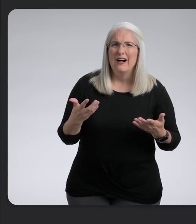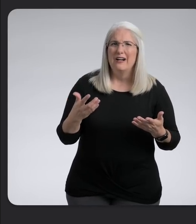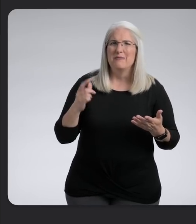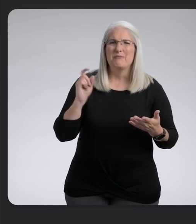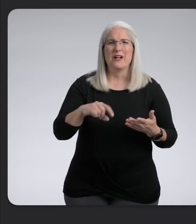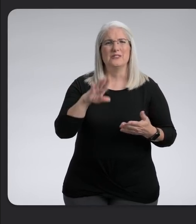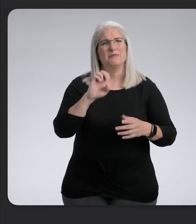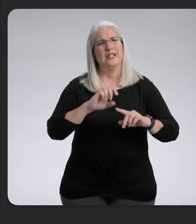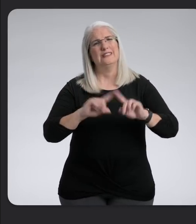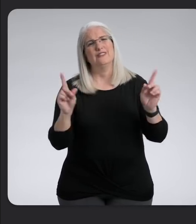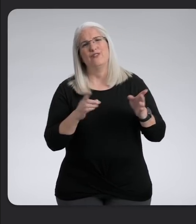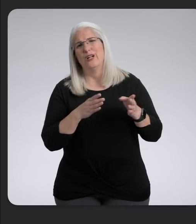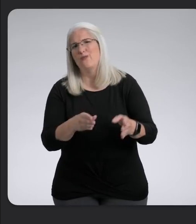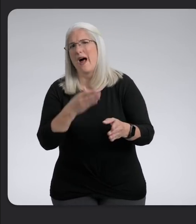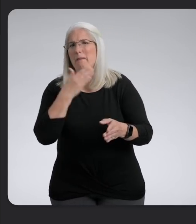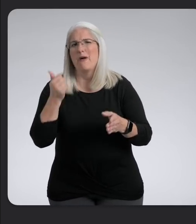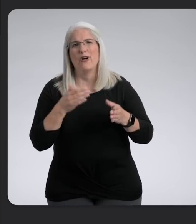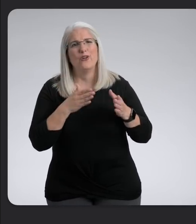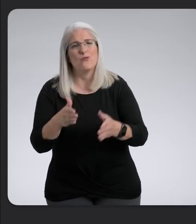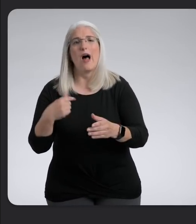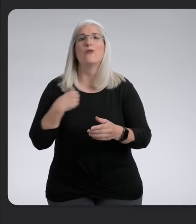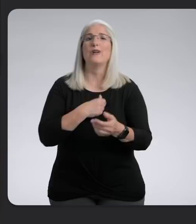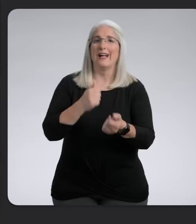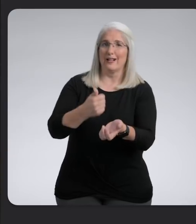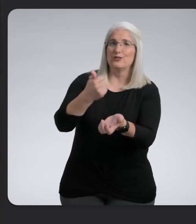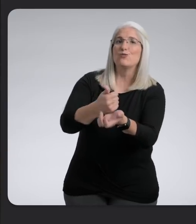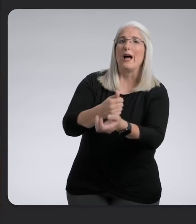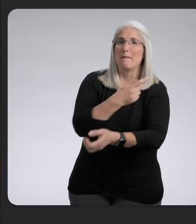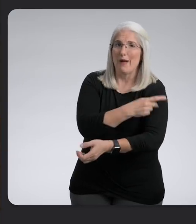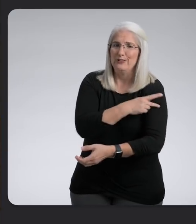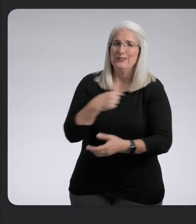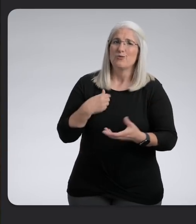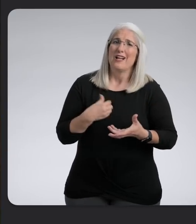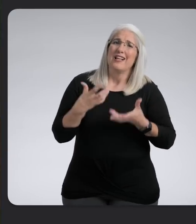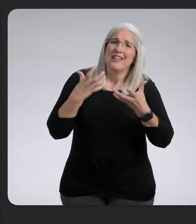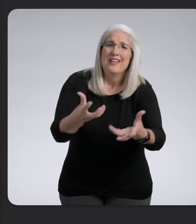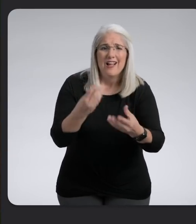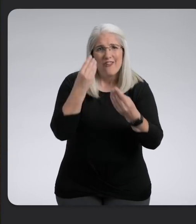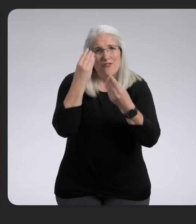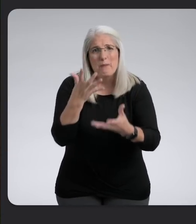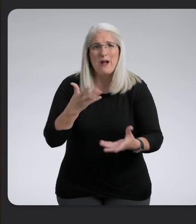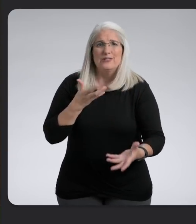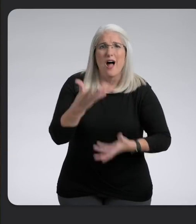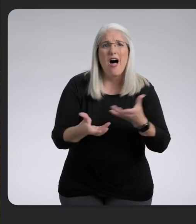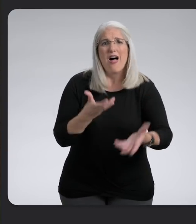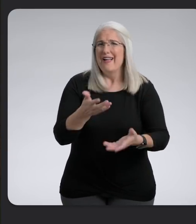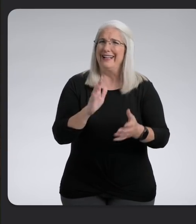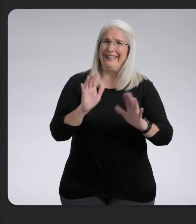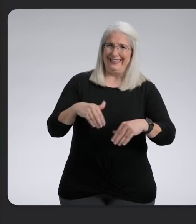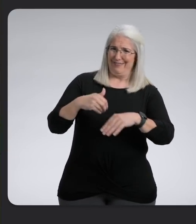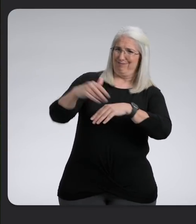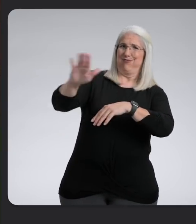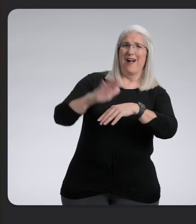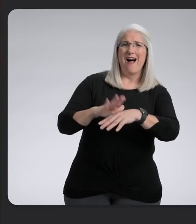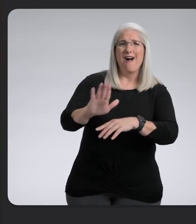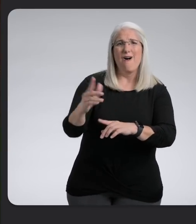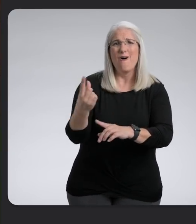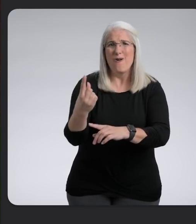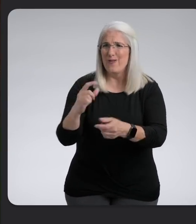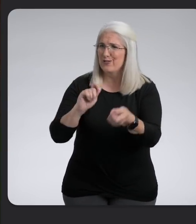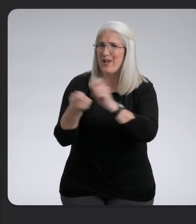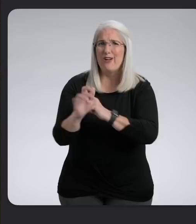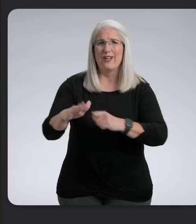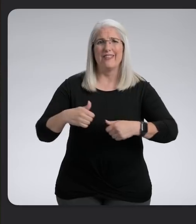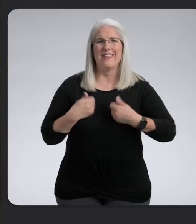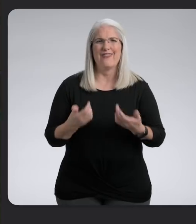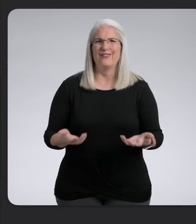than just treating a patient, handing them a bunch of papers, and expecting that they're going to understand how to change their life. We